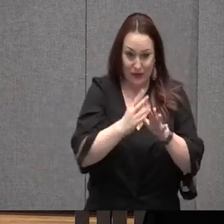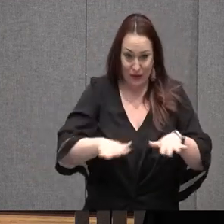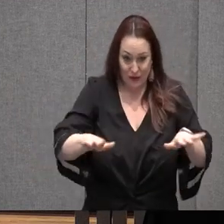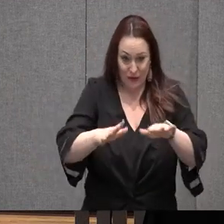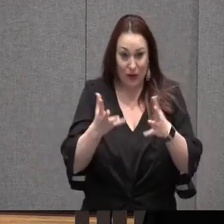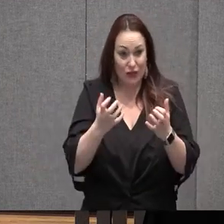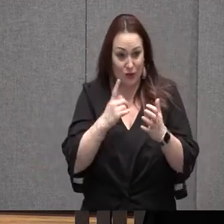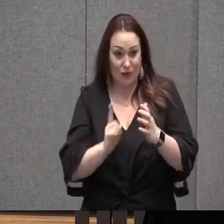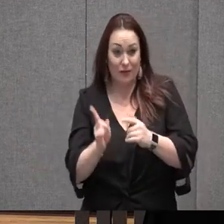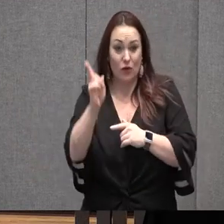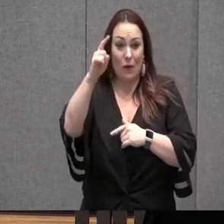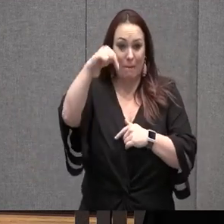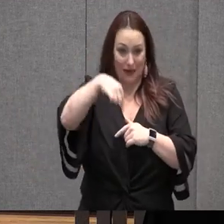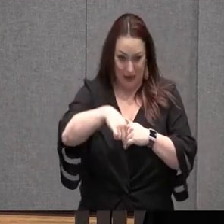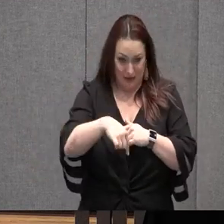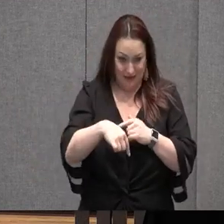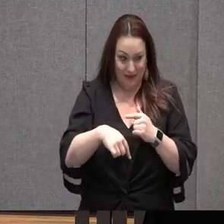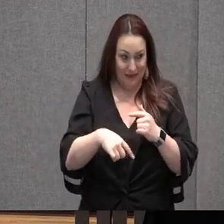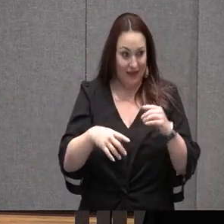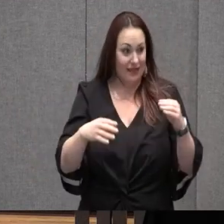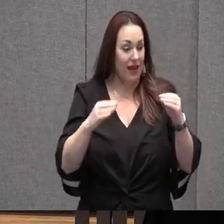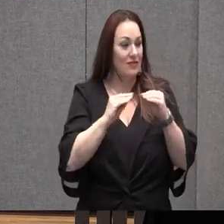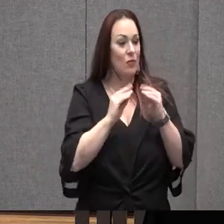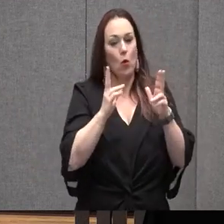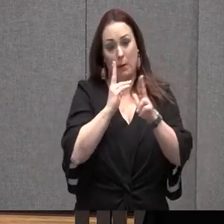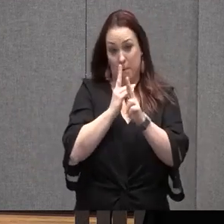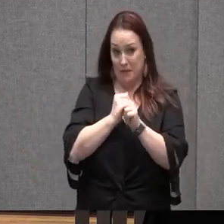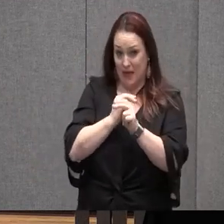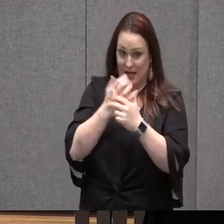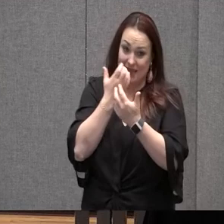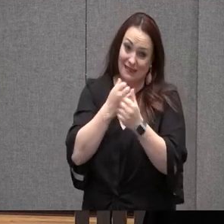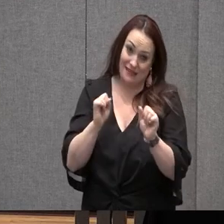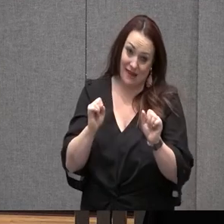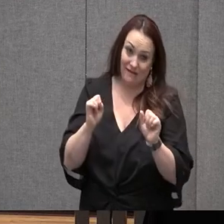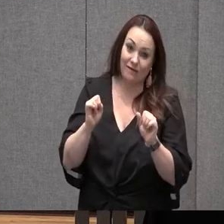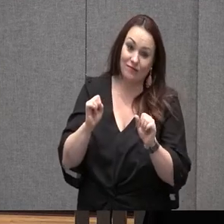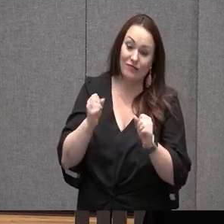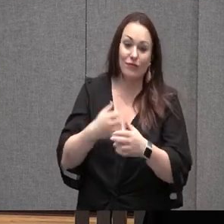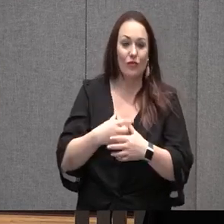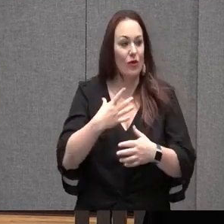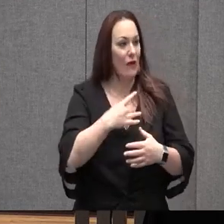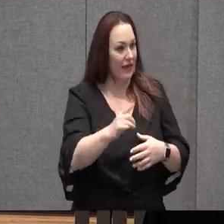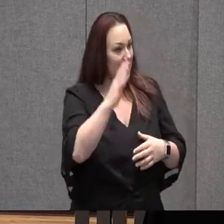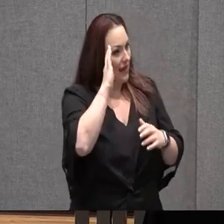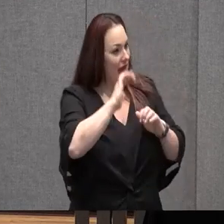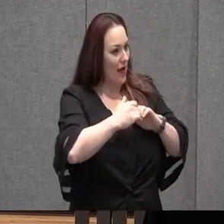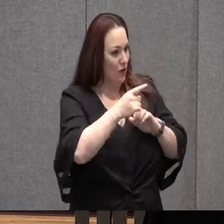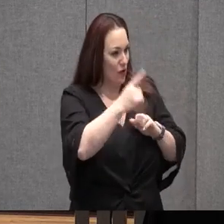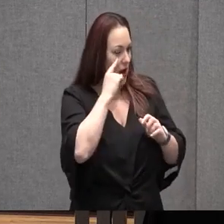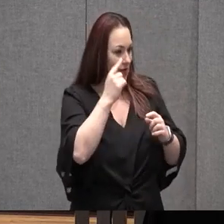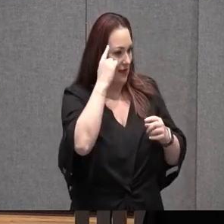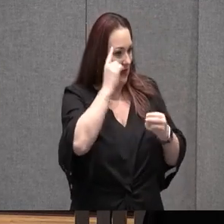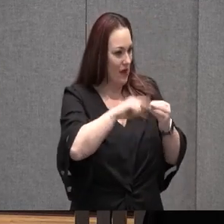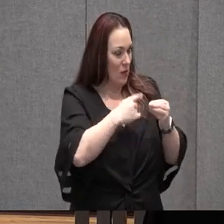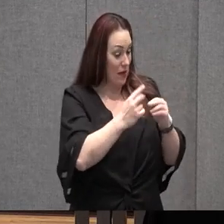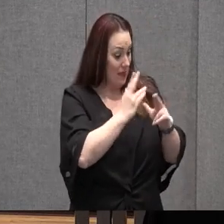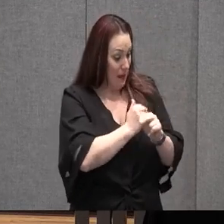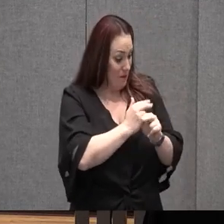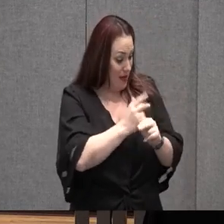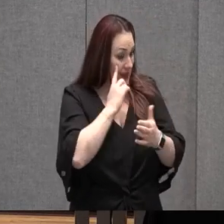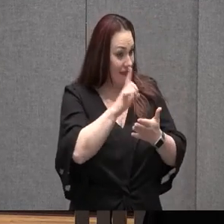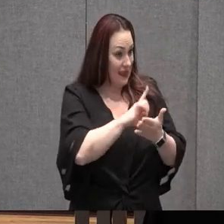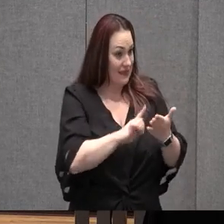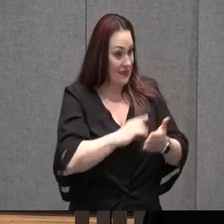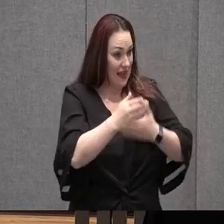up. That might be more bunny safe. Yeah. Oh, I like how you're thinking of the bunny because in that design